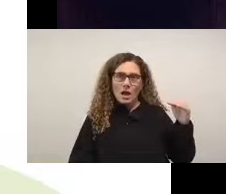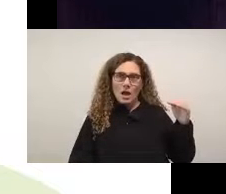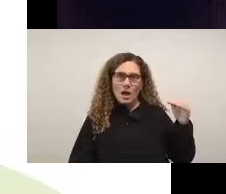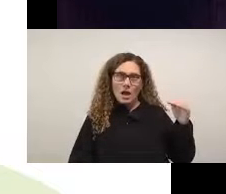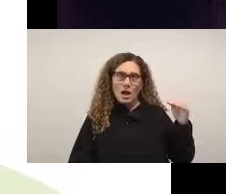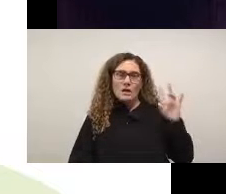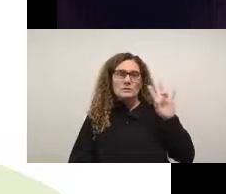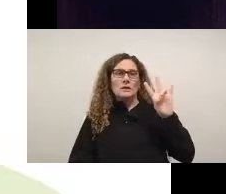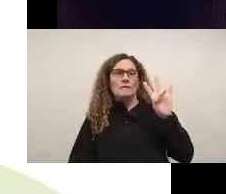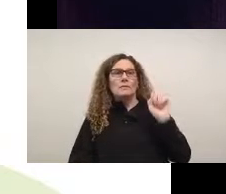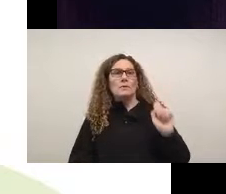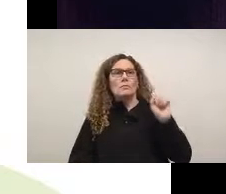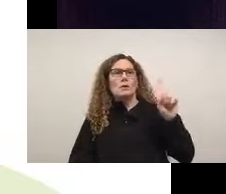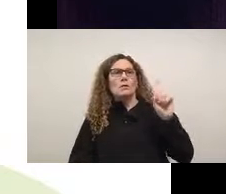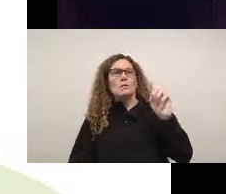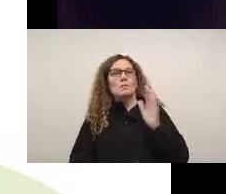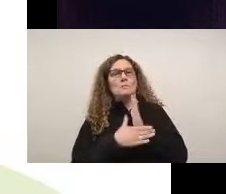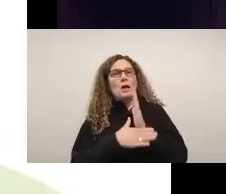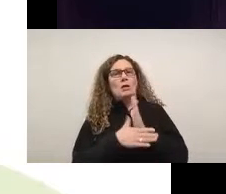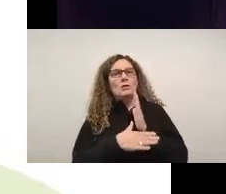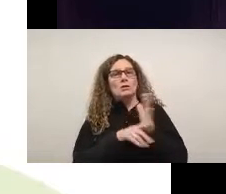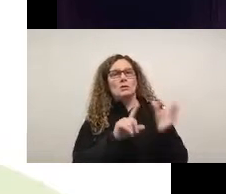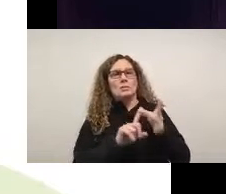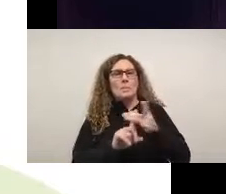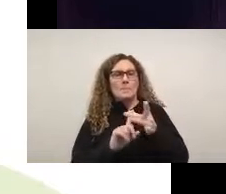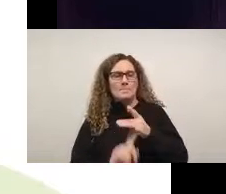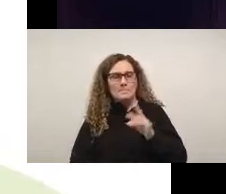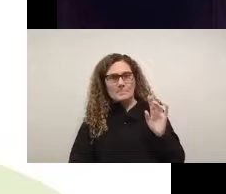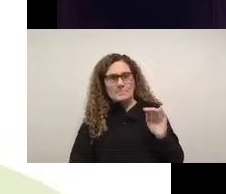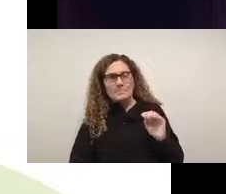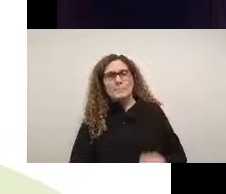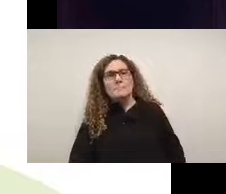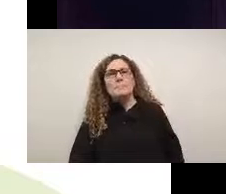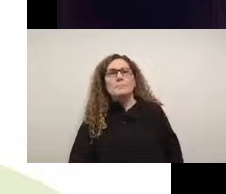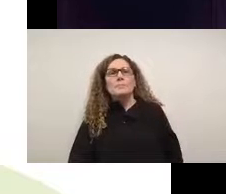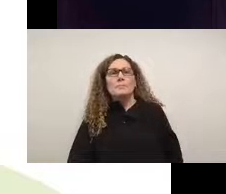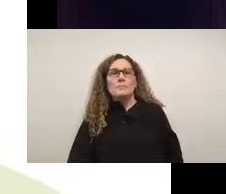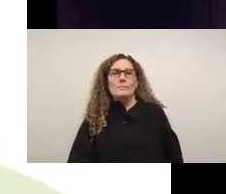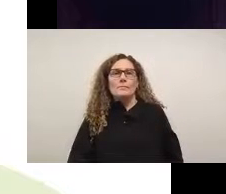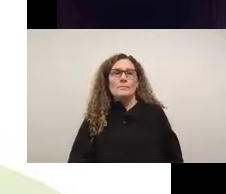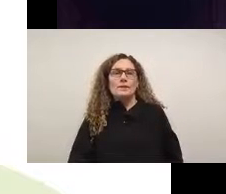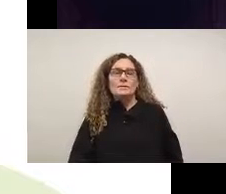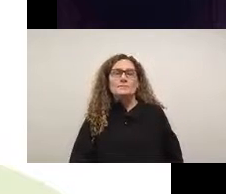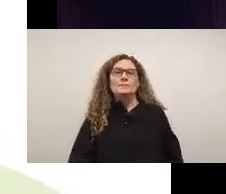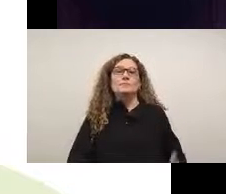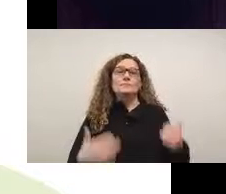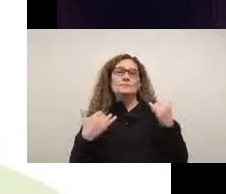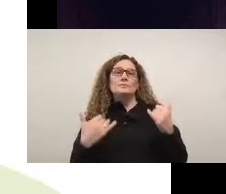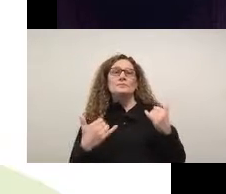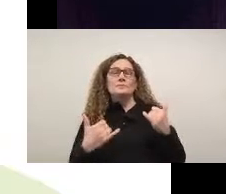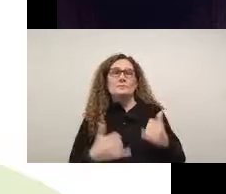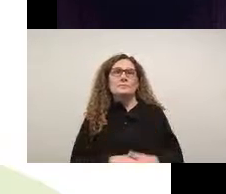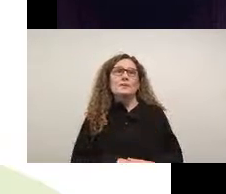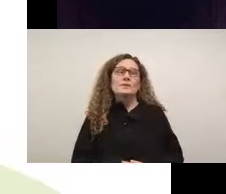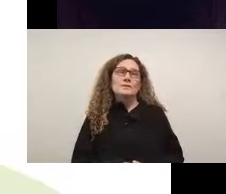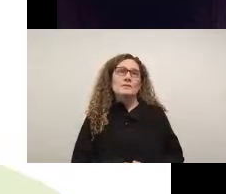Our percent positivity rate has not dropped to the moderate transmission category and the 7% mark since November 18th of last year, just